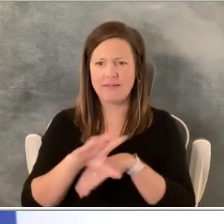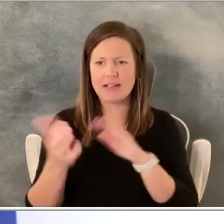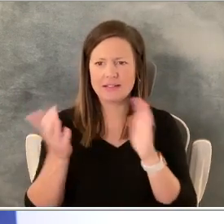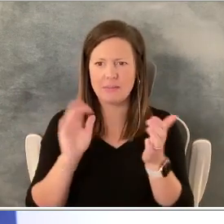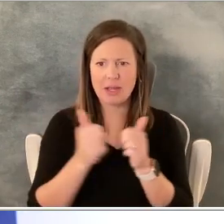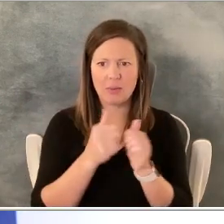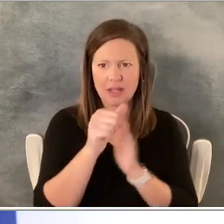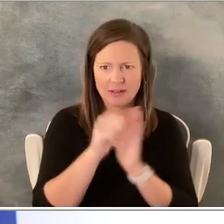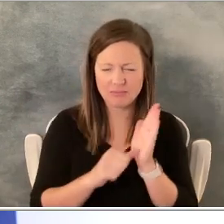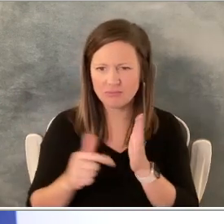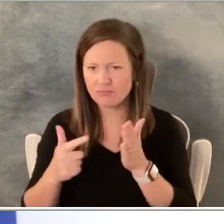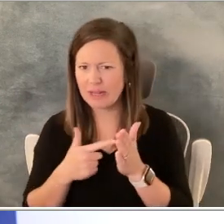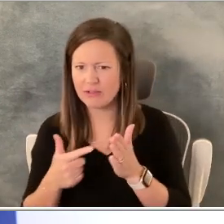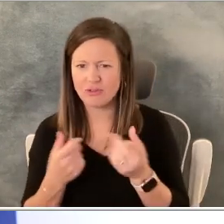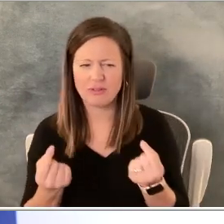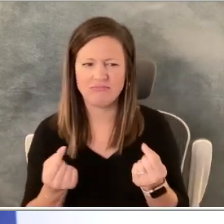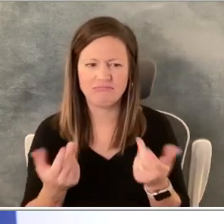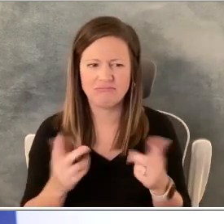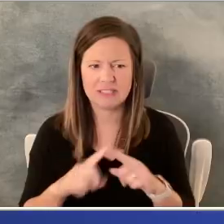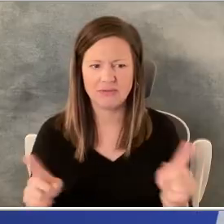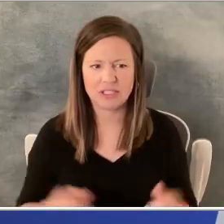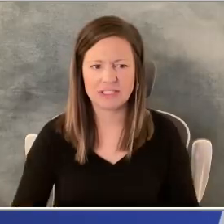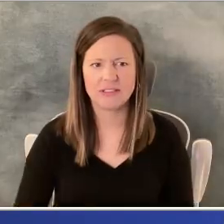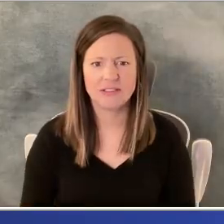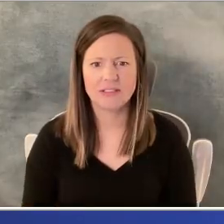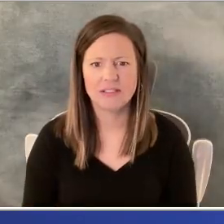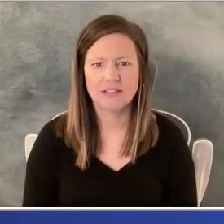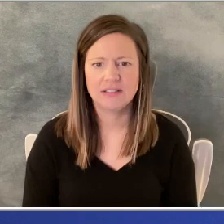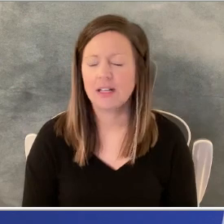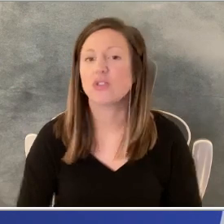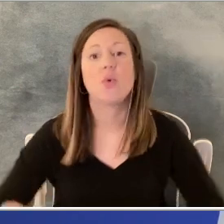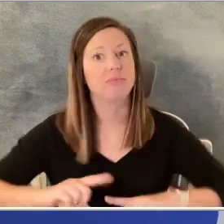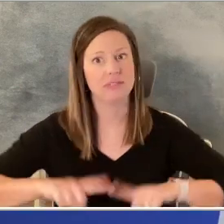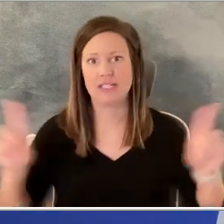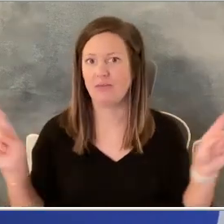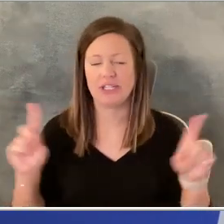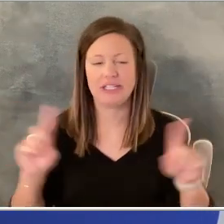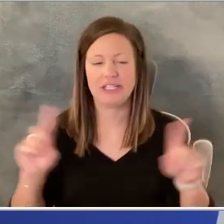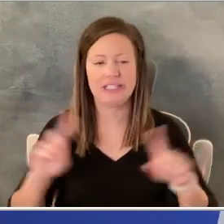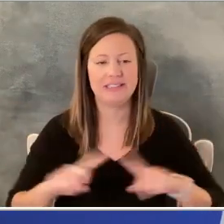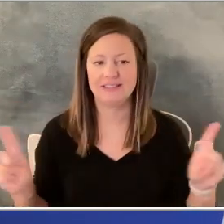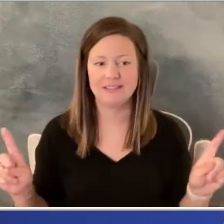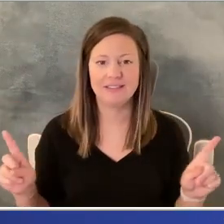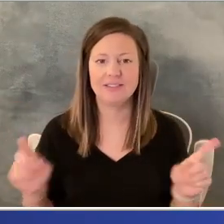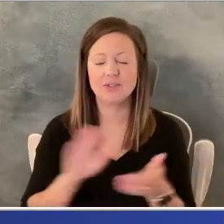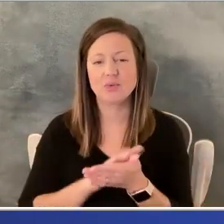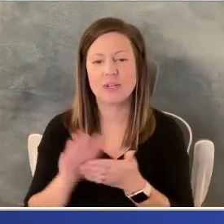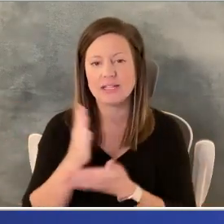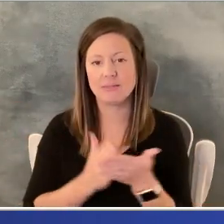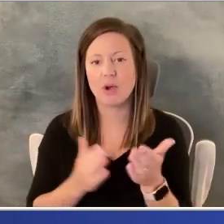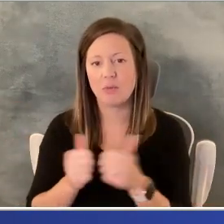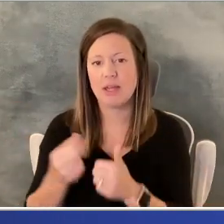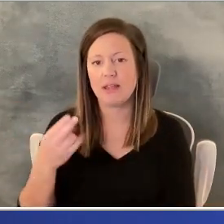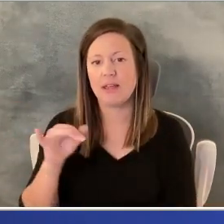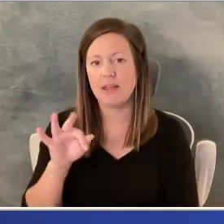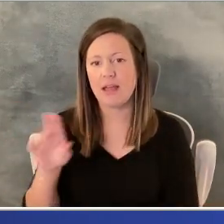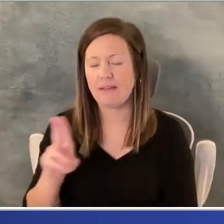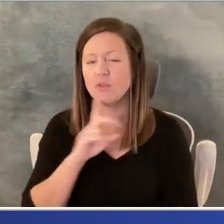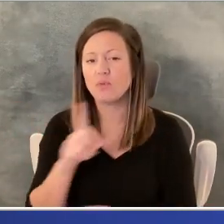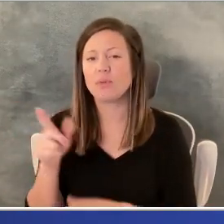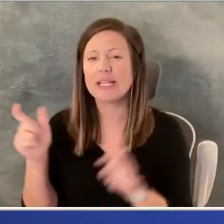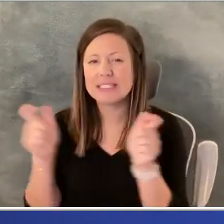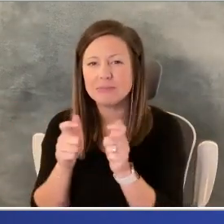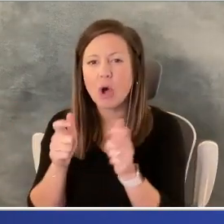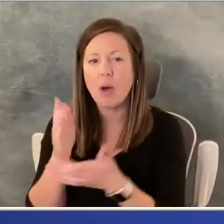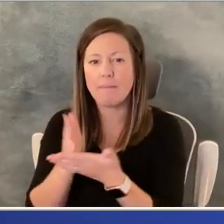radiation? What's the difference? Apples and oranges. Okay. So the nice thing about HIFU, because we're only treating a very small part of the prostate, we don't